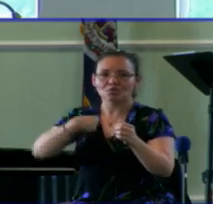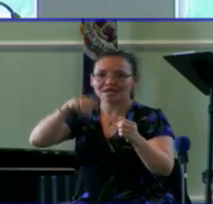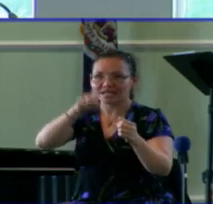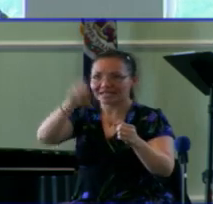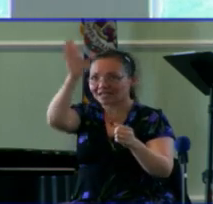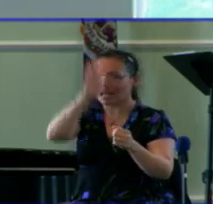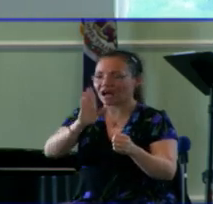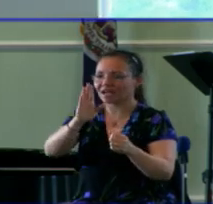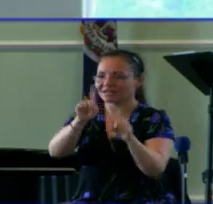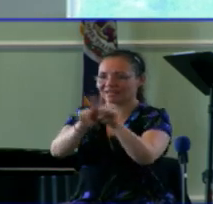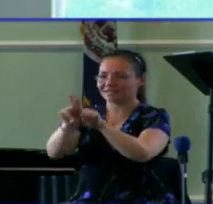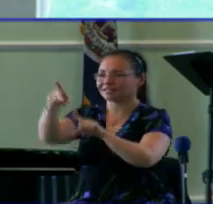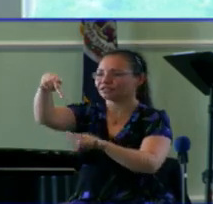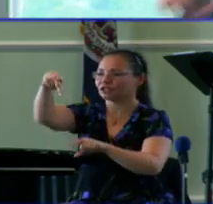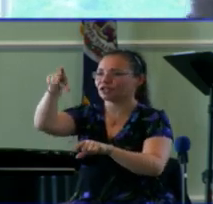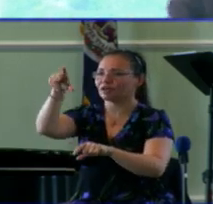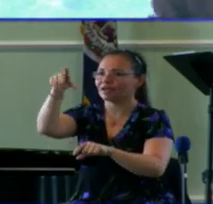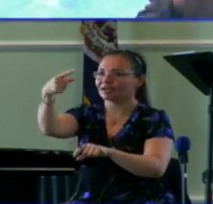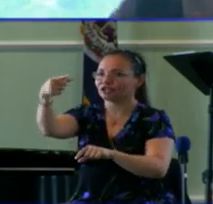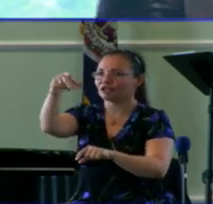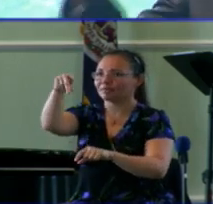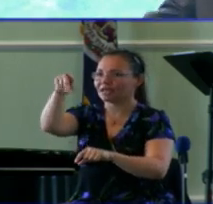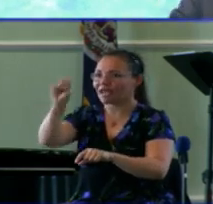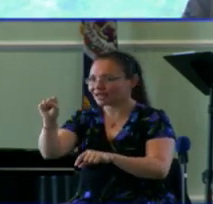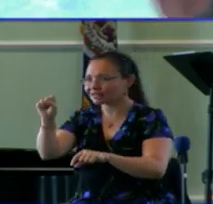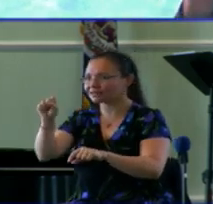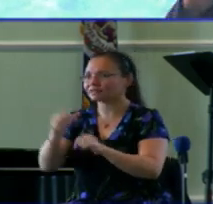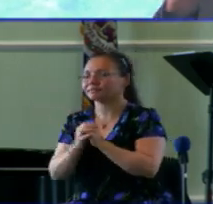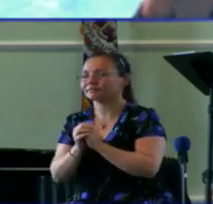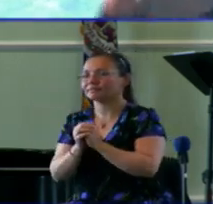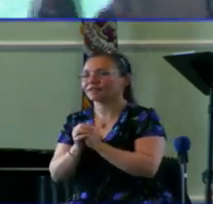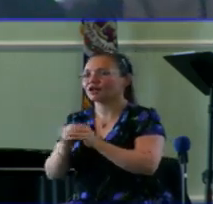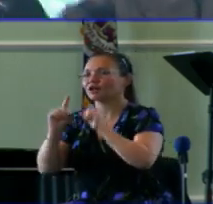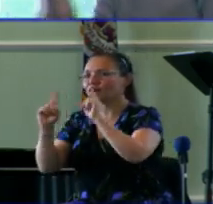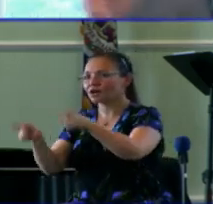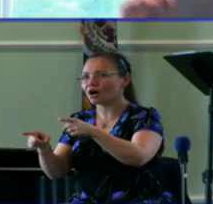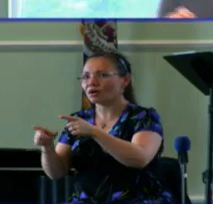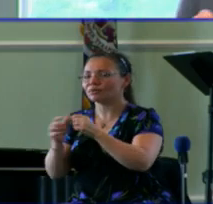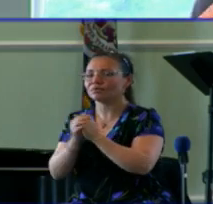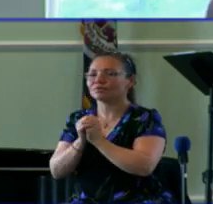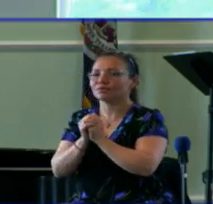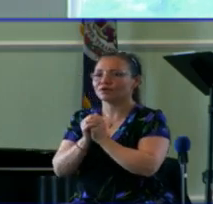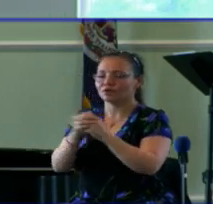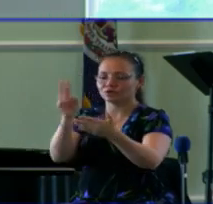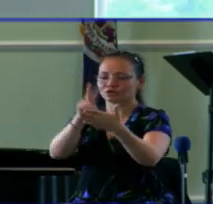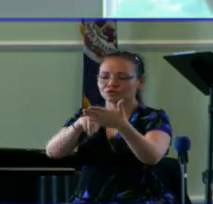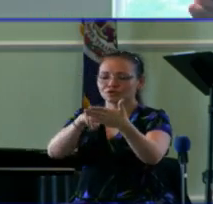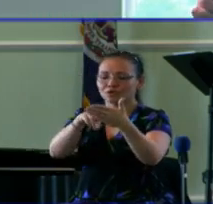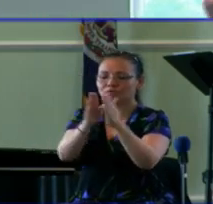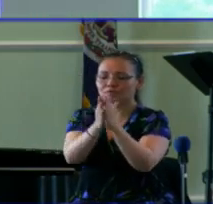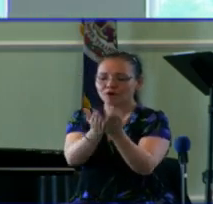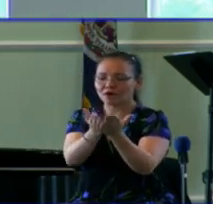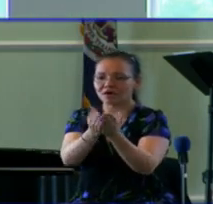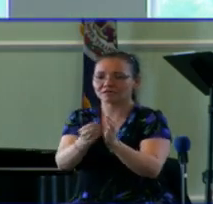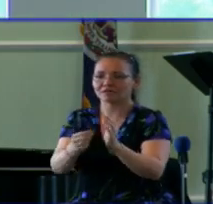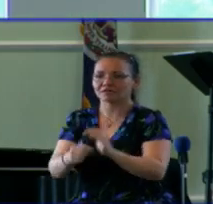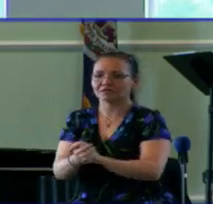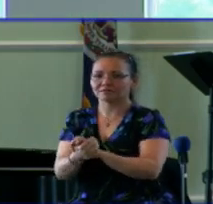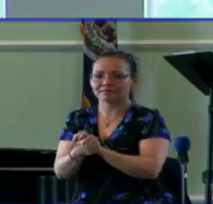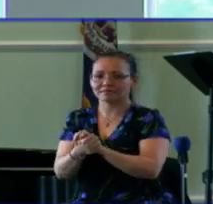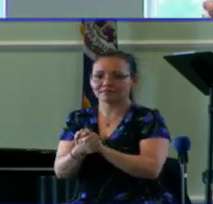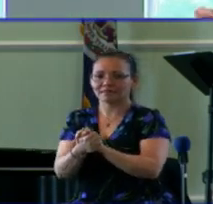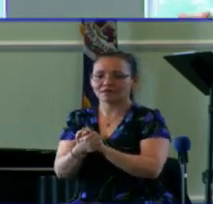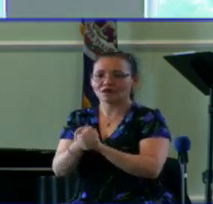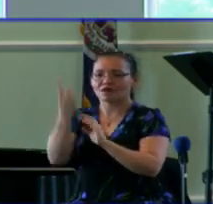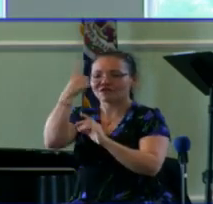amen? This is where you must go. This is where you should go. For reproof, the Bible says,